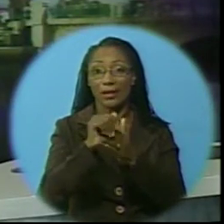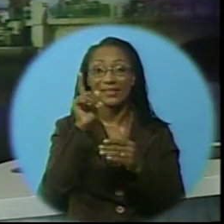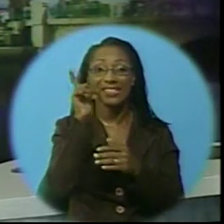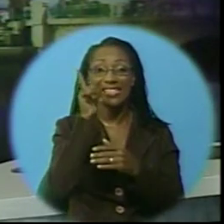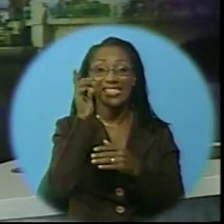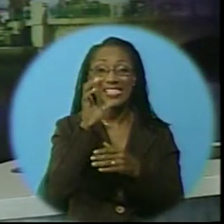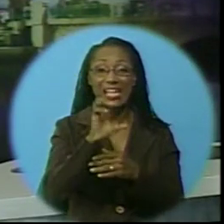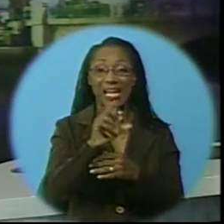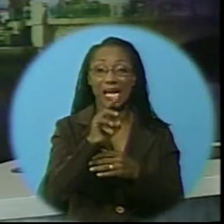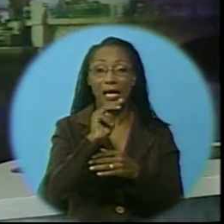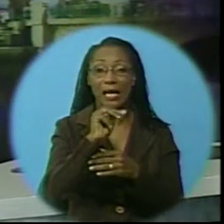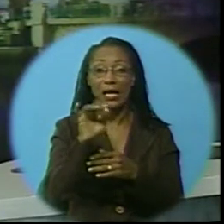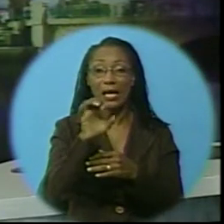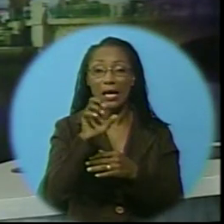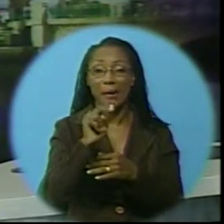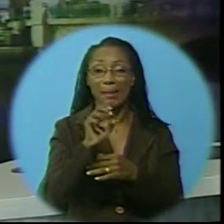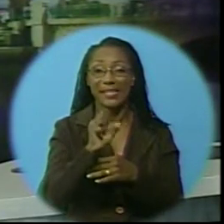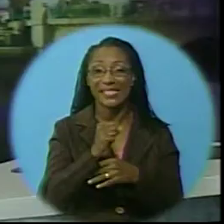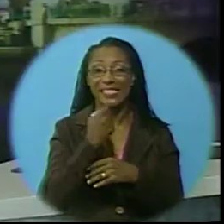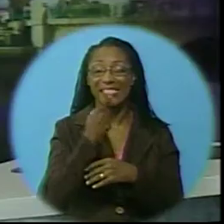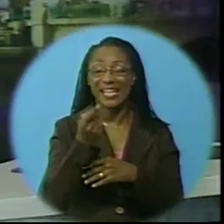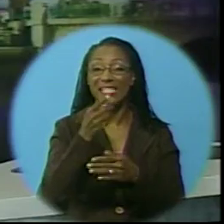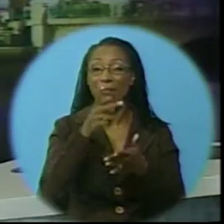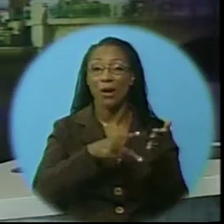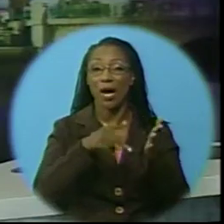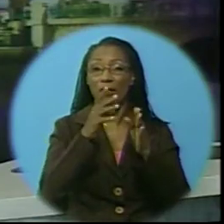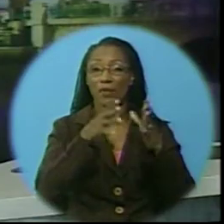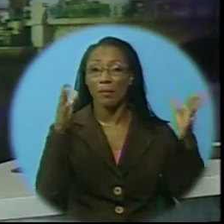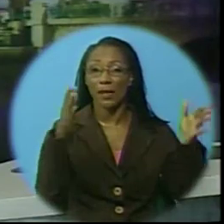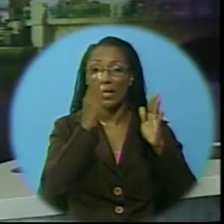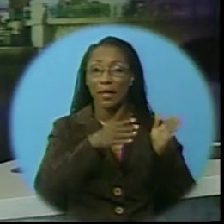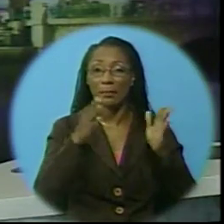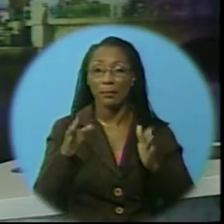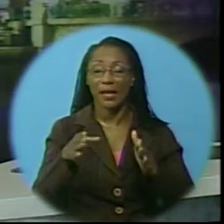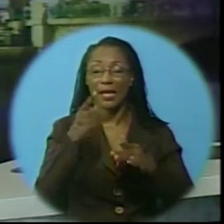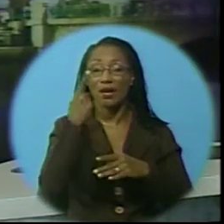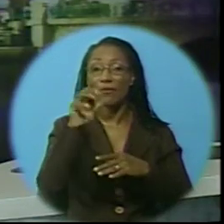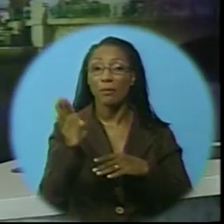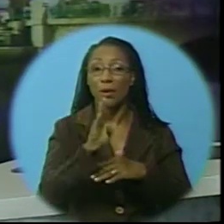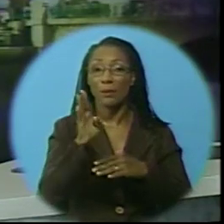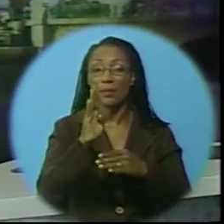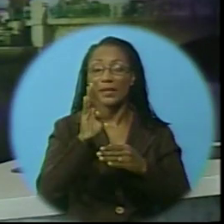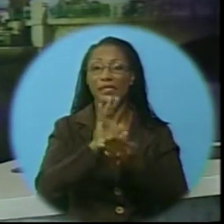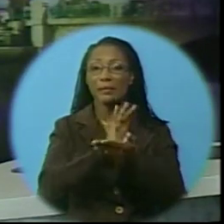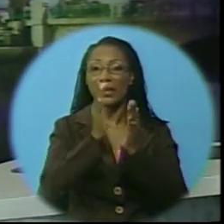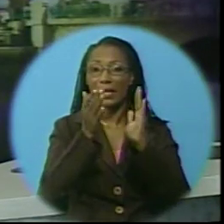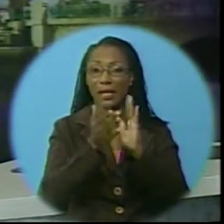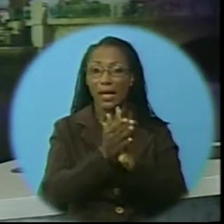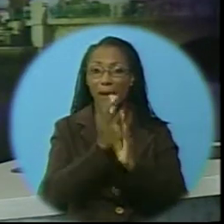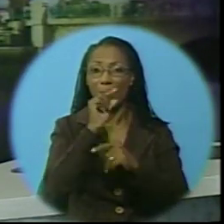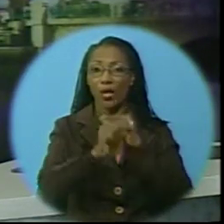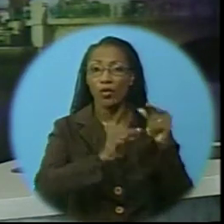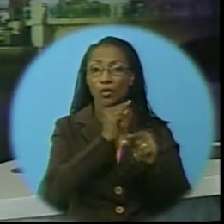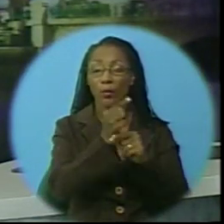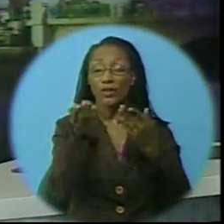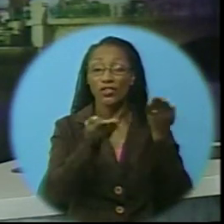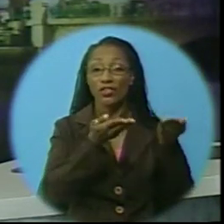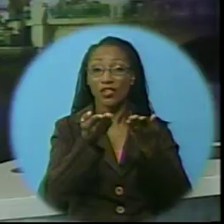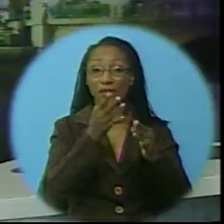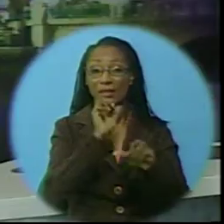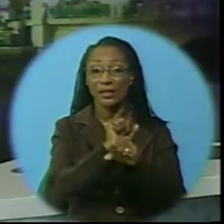other initiatives are part of a bigger plan to help Barbados become a more significant player in the global services industry.